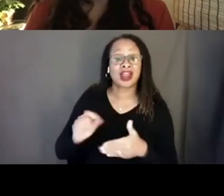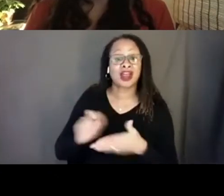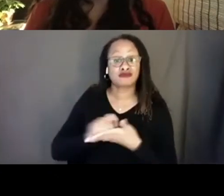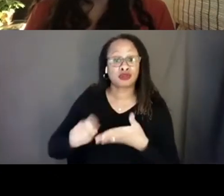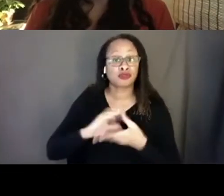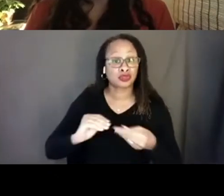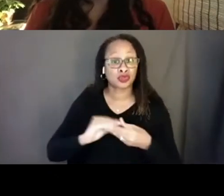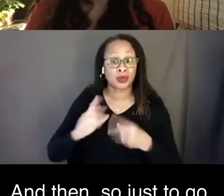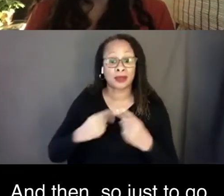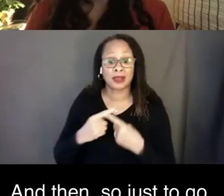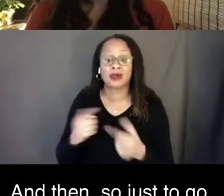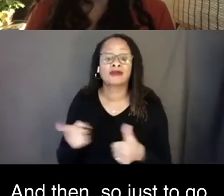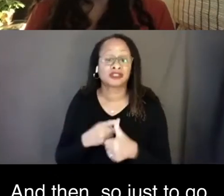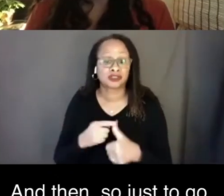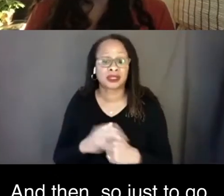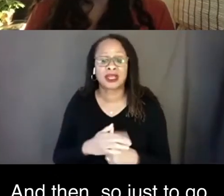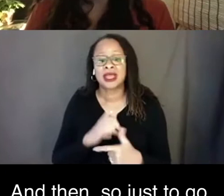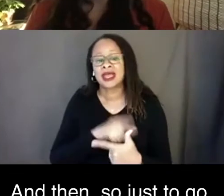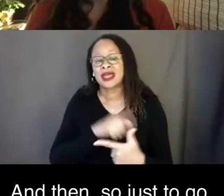about.